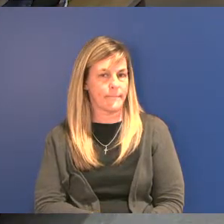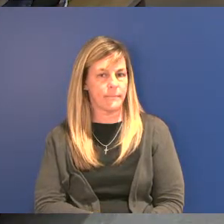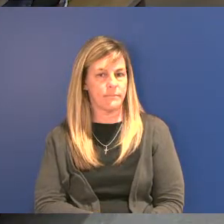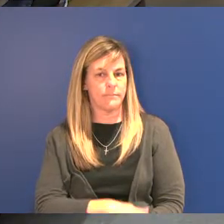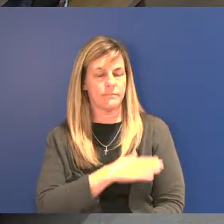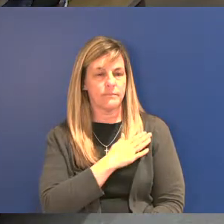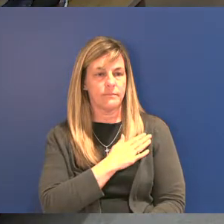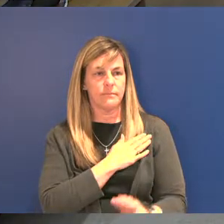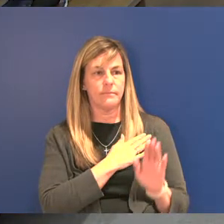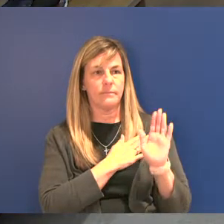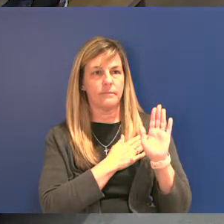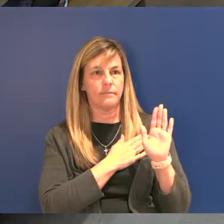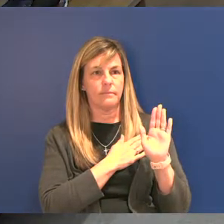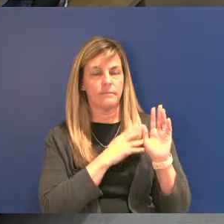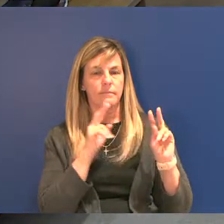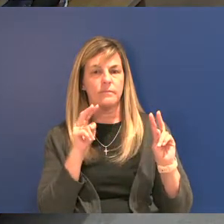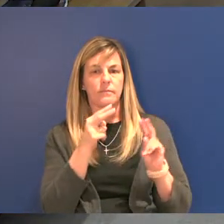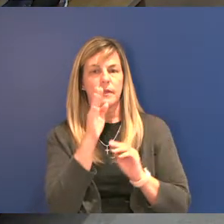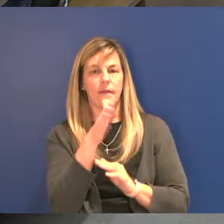Face the flag.